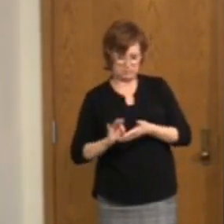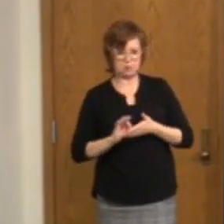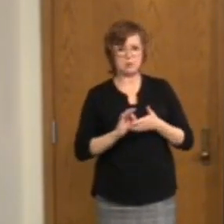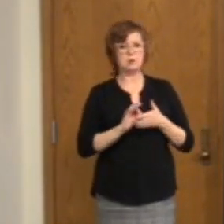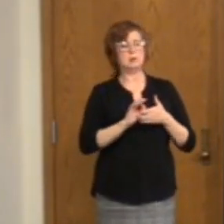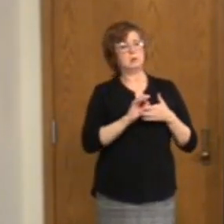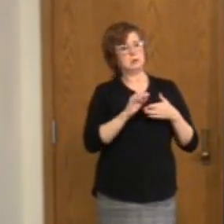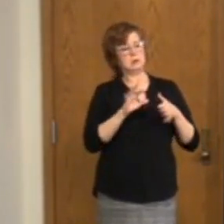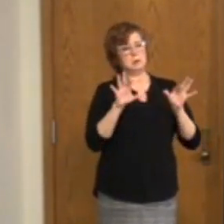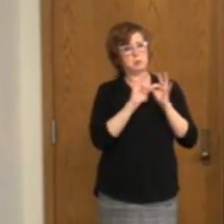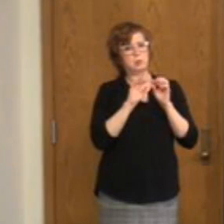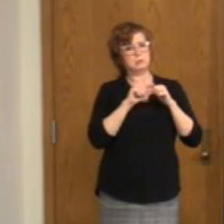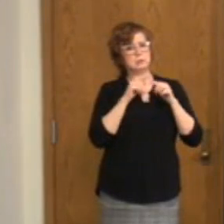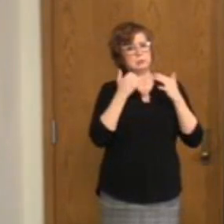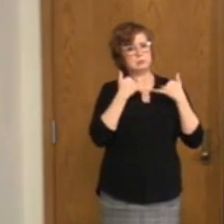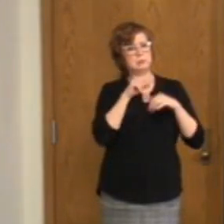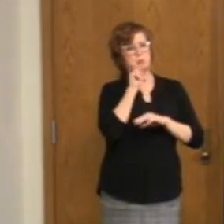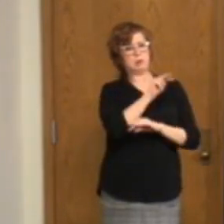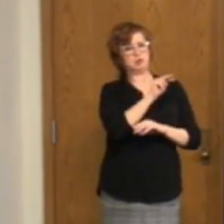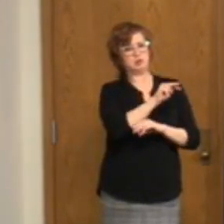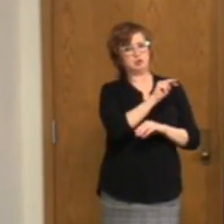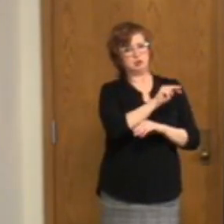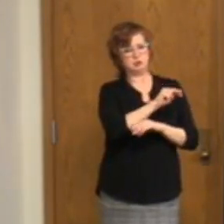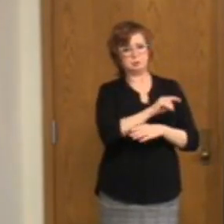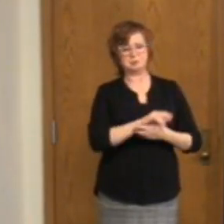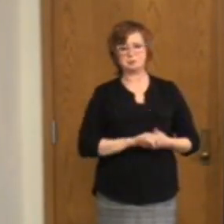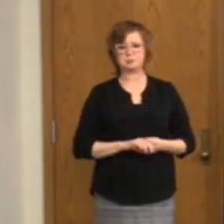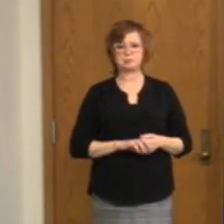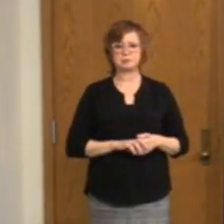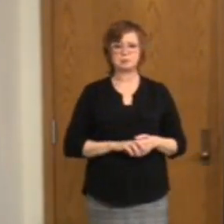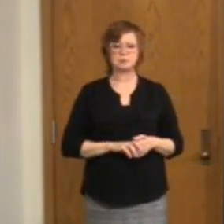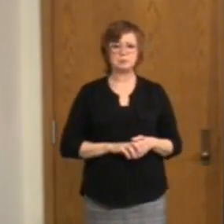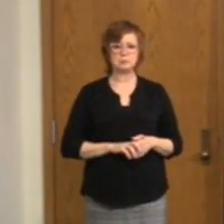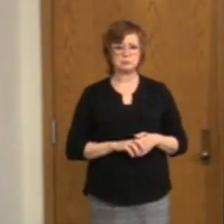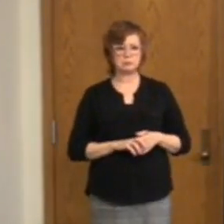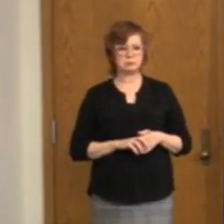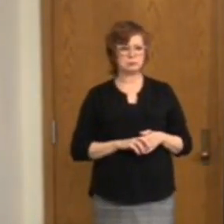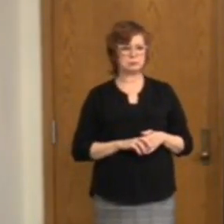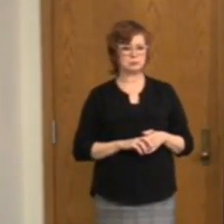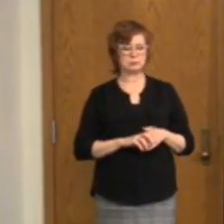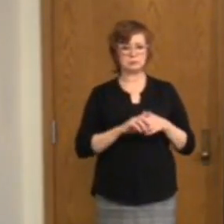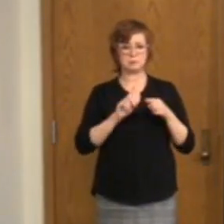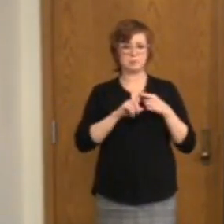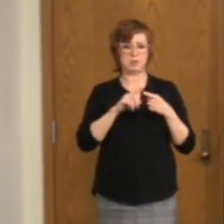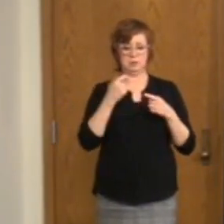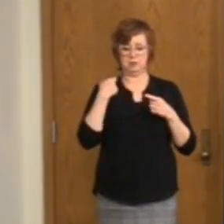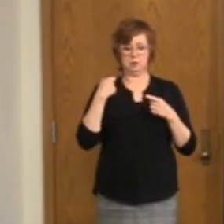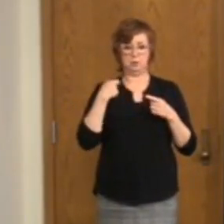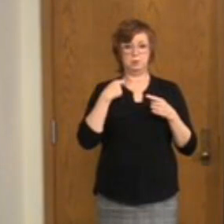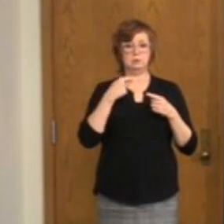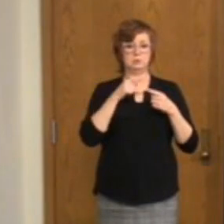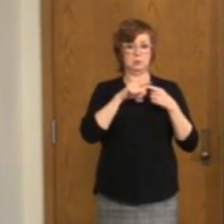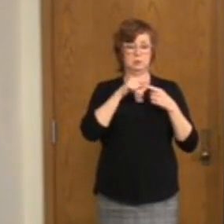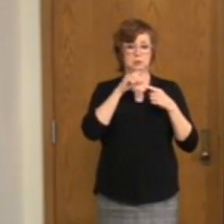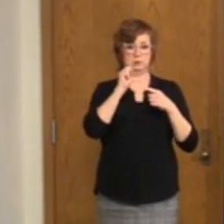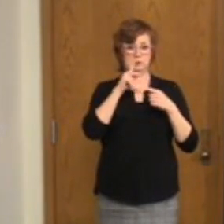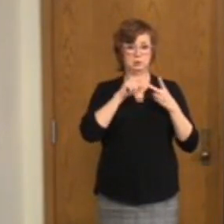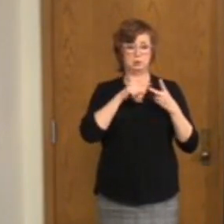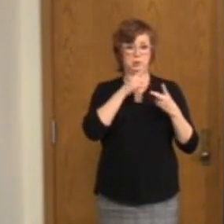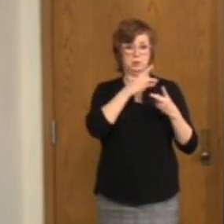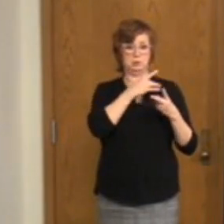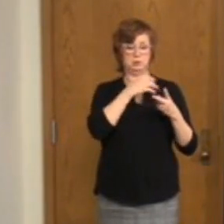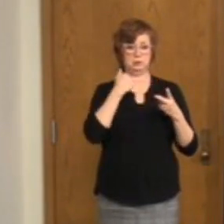homes. And this trend, like the Premier said, both in Saskatchewan, Canada, and globally demonstrates the safety and